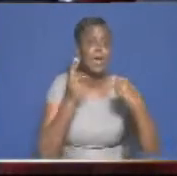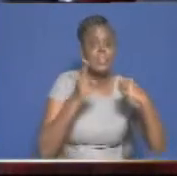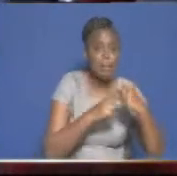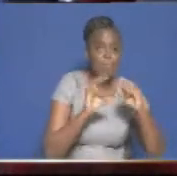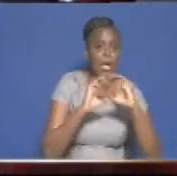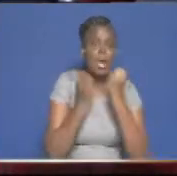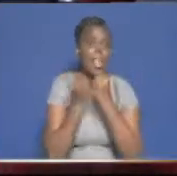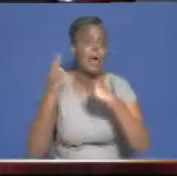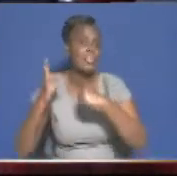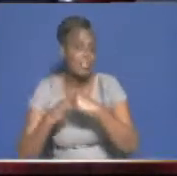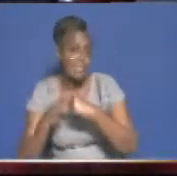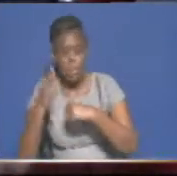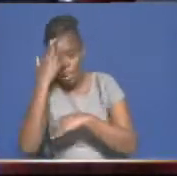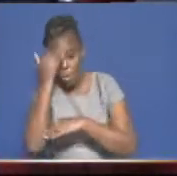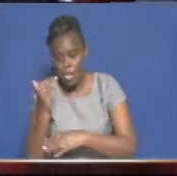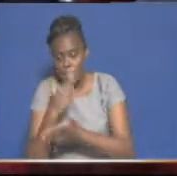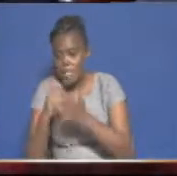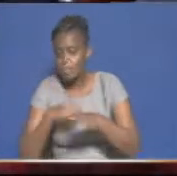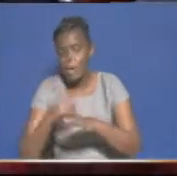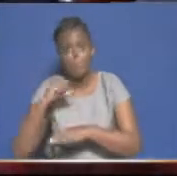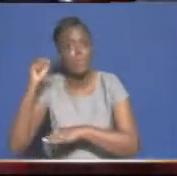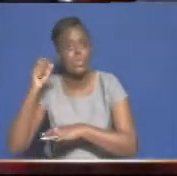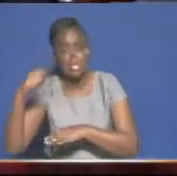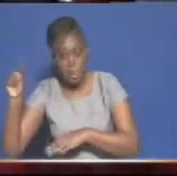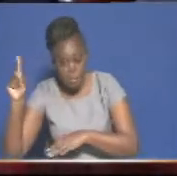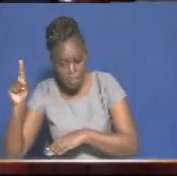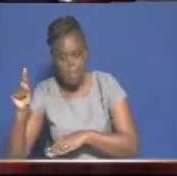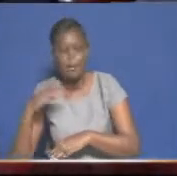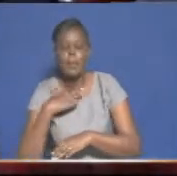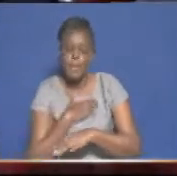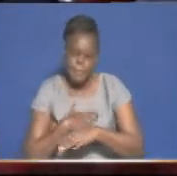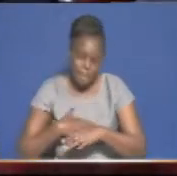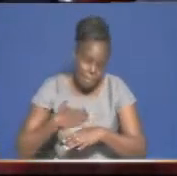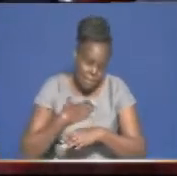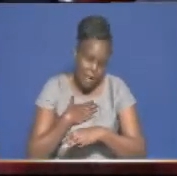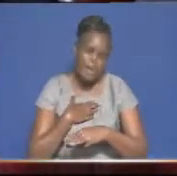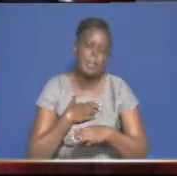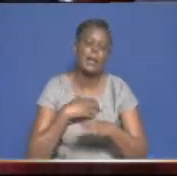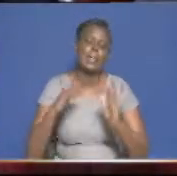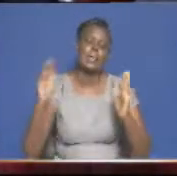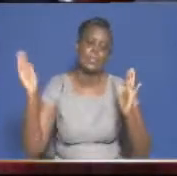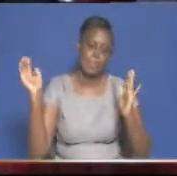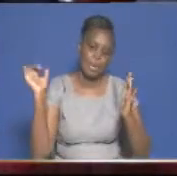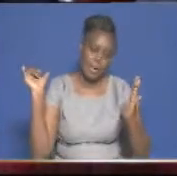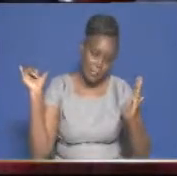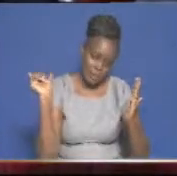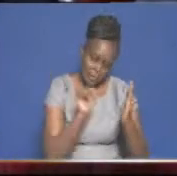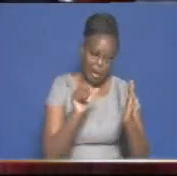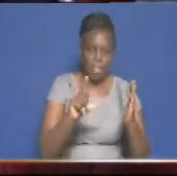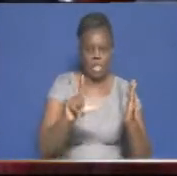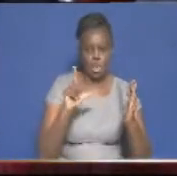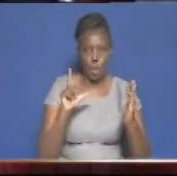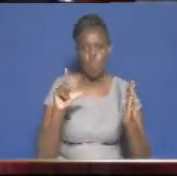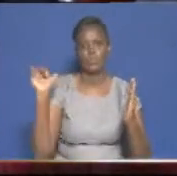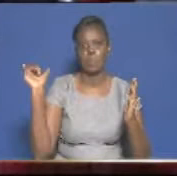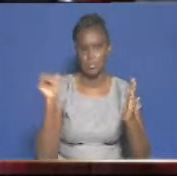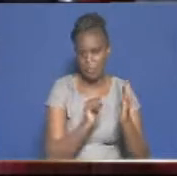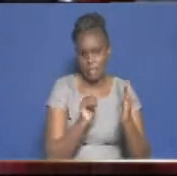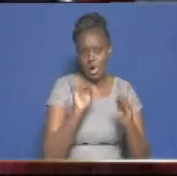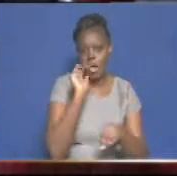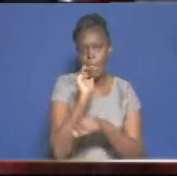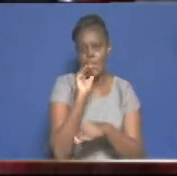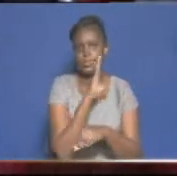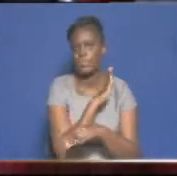8. Just because sometimes they are politically correct, let us retain this law as is. So I want to request the